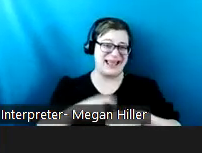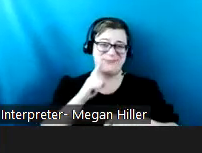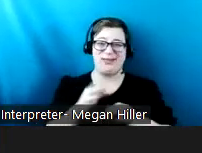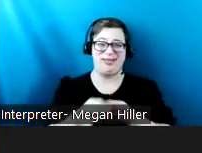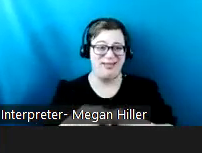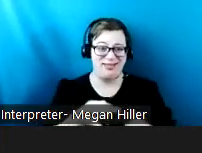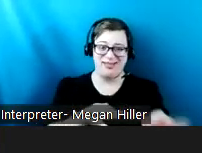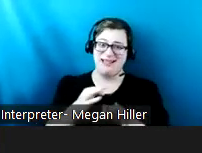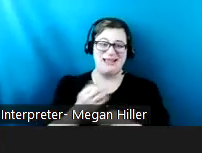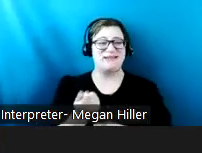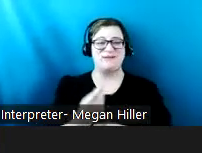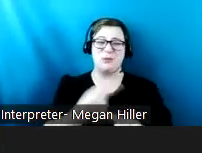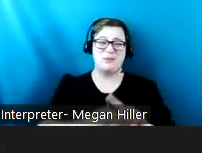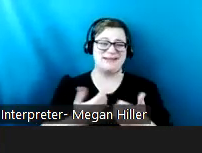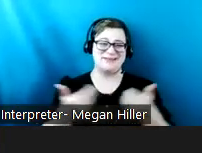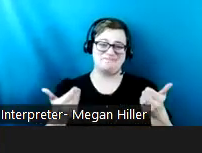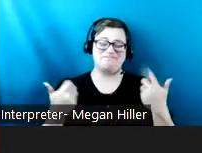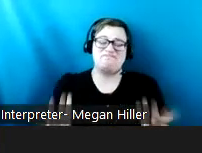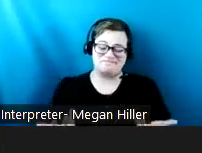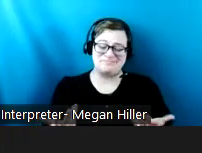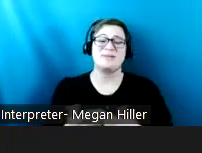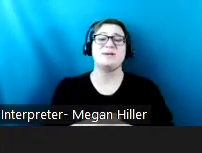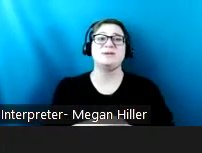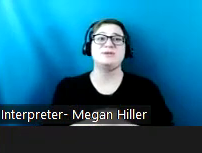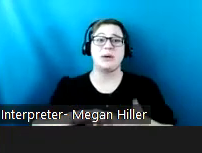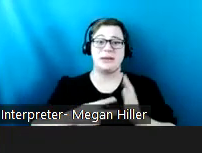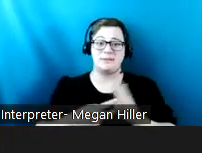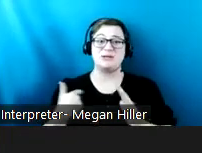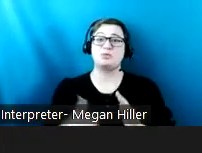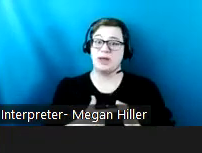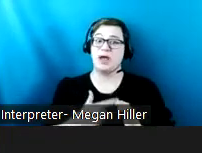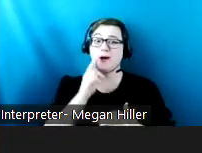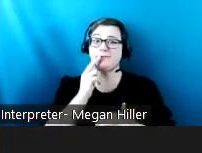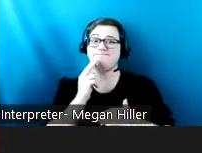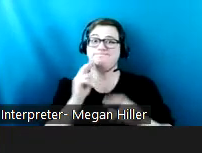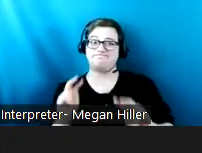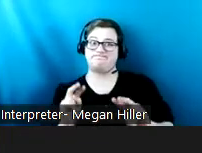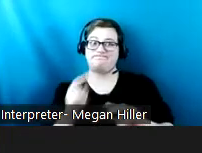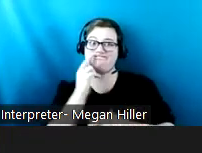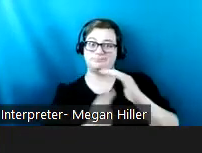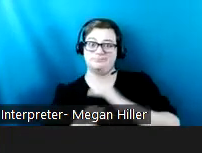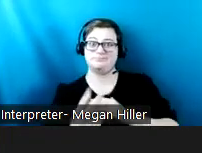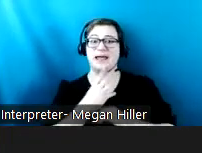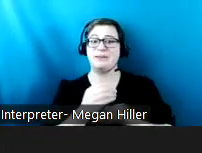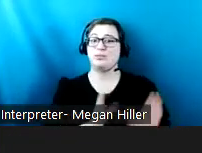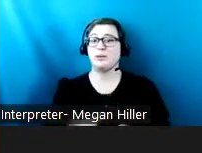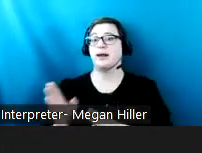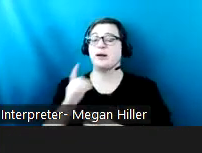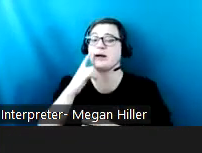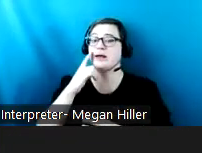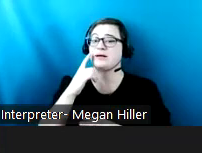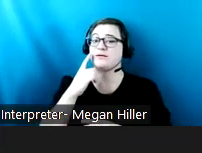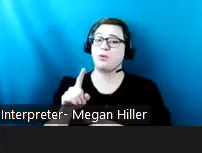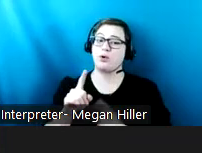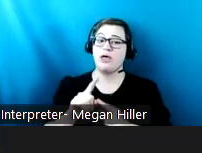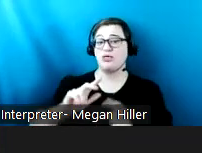months. So what we are looking at and proactively preparing for is moving forward with the 3rd edition